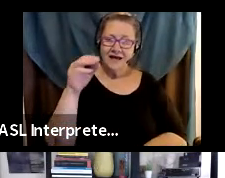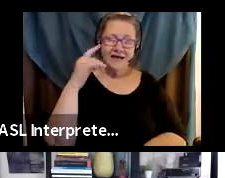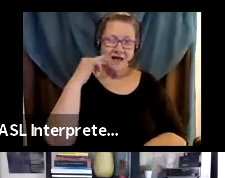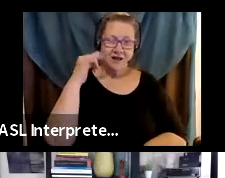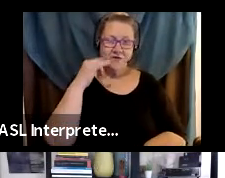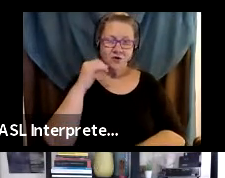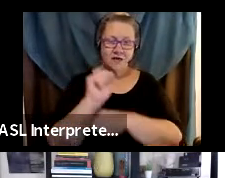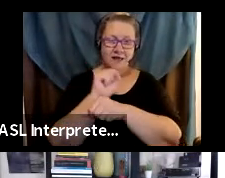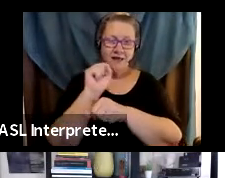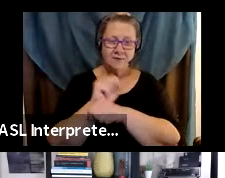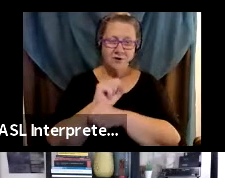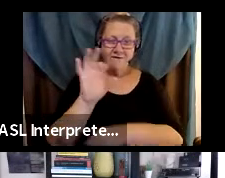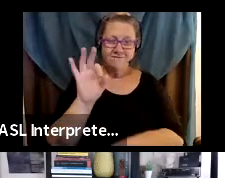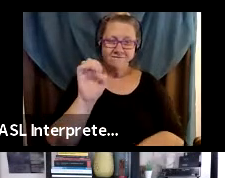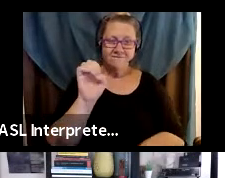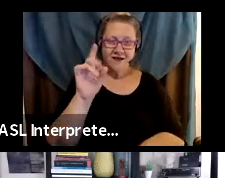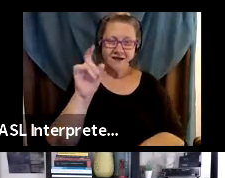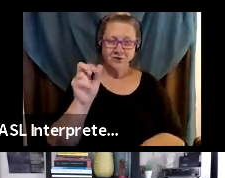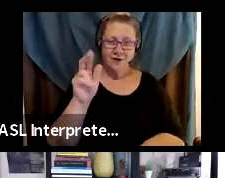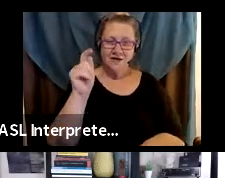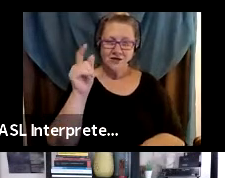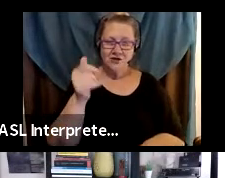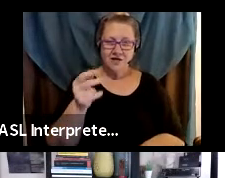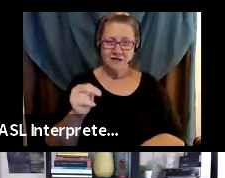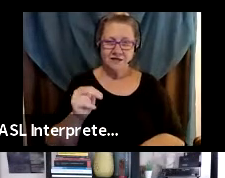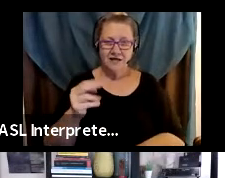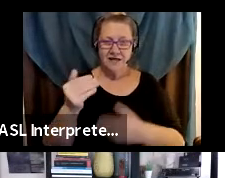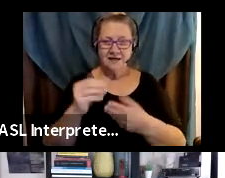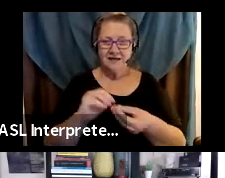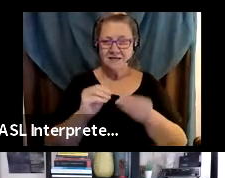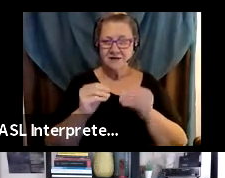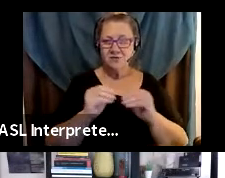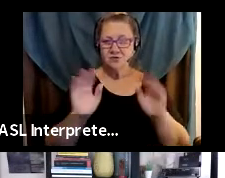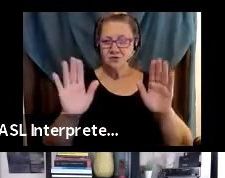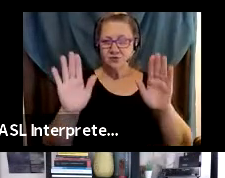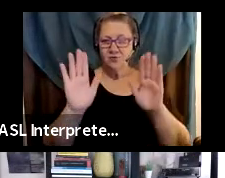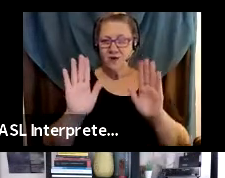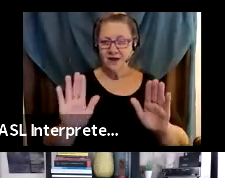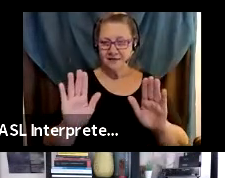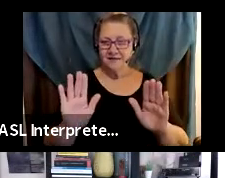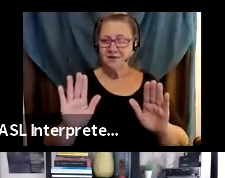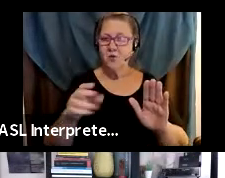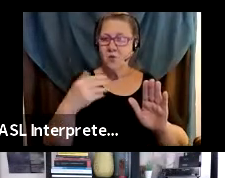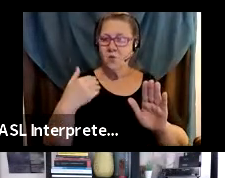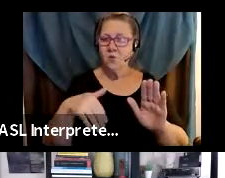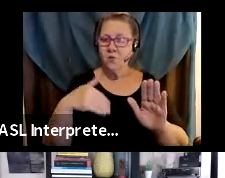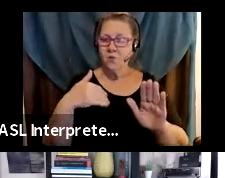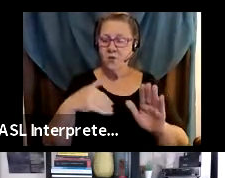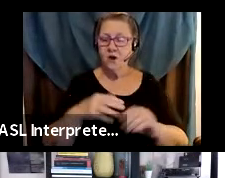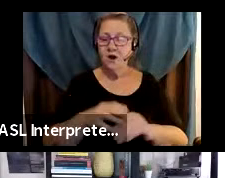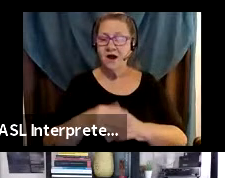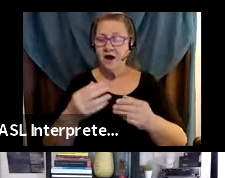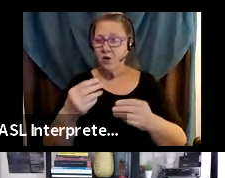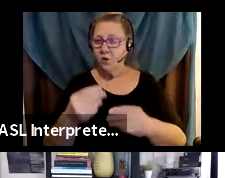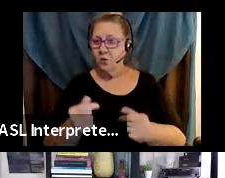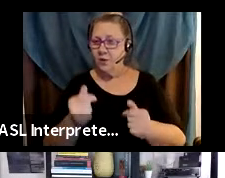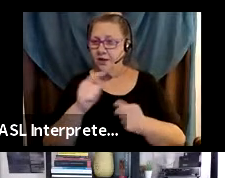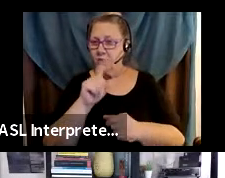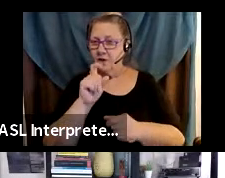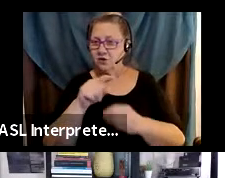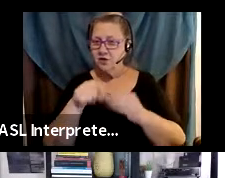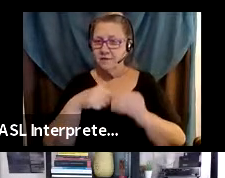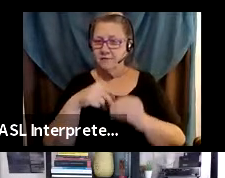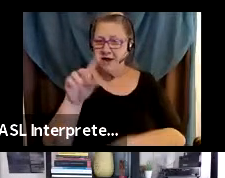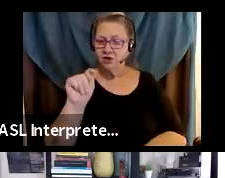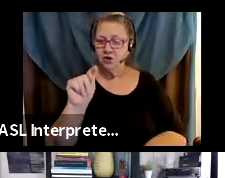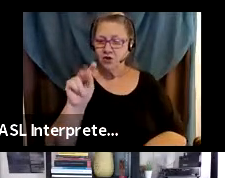Federation. And these are, really encouraging numbers. It's really great to see all of this. I just had a quick question about tracking